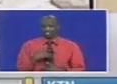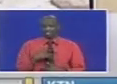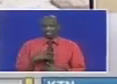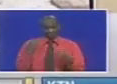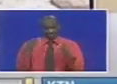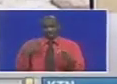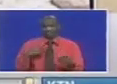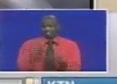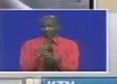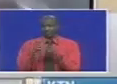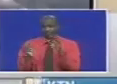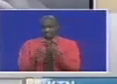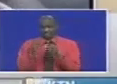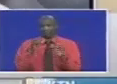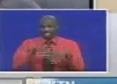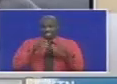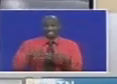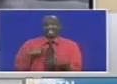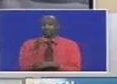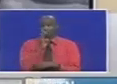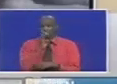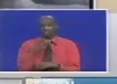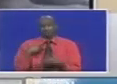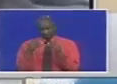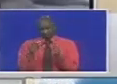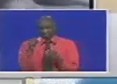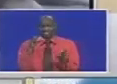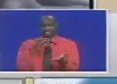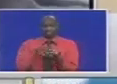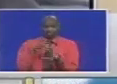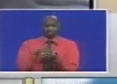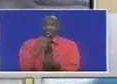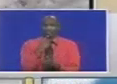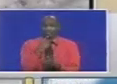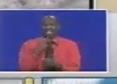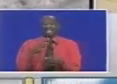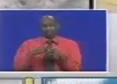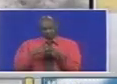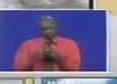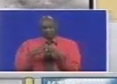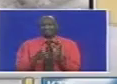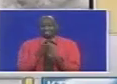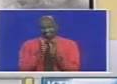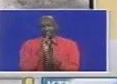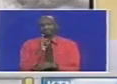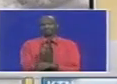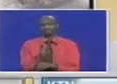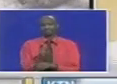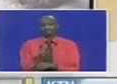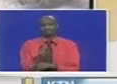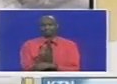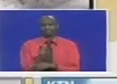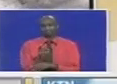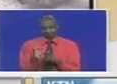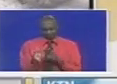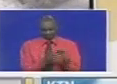relevant Ministry of Agriculture and Water will address the situation in Turkana as soon as practically possible. But as we are seeing